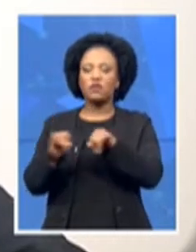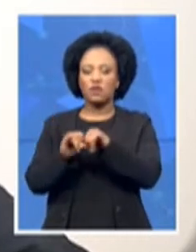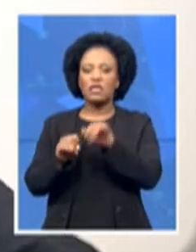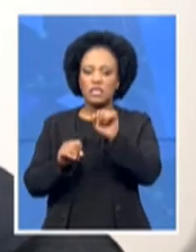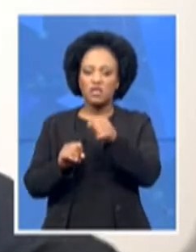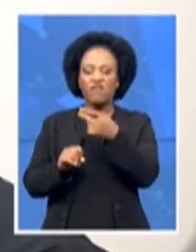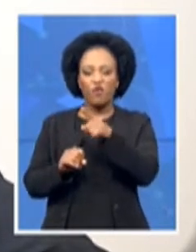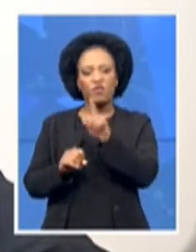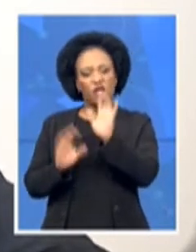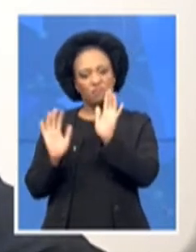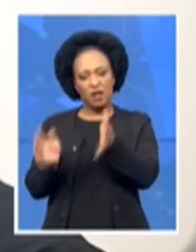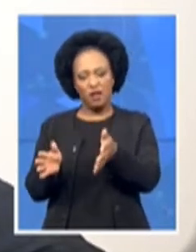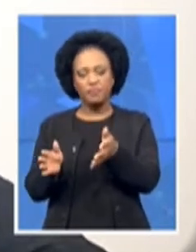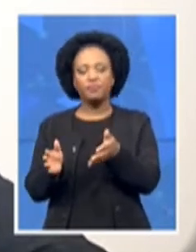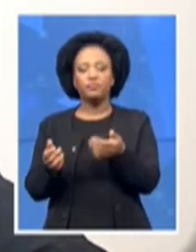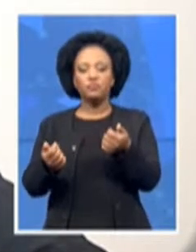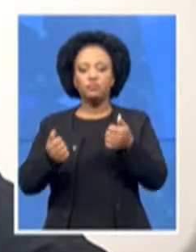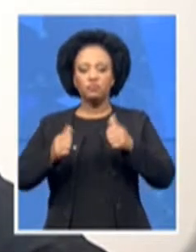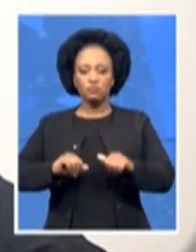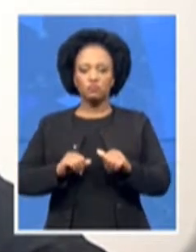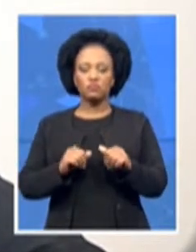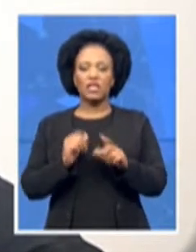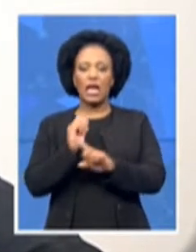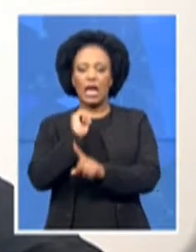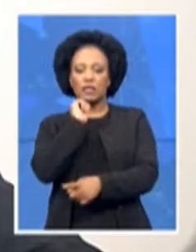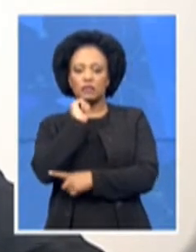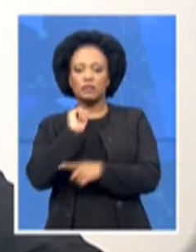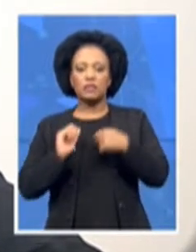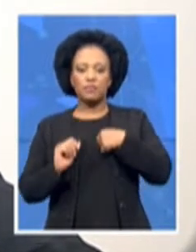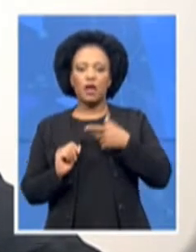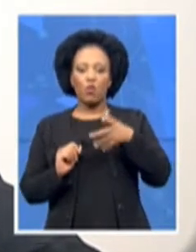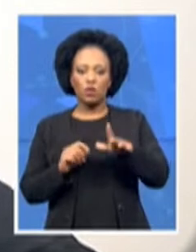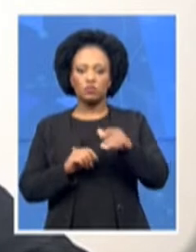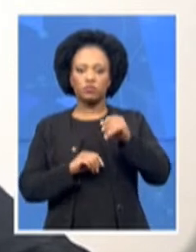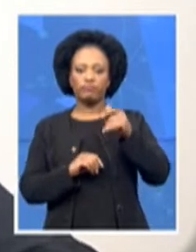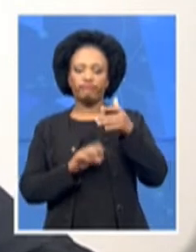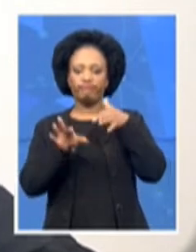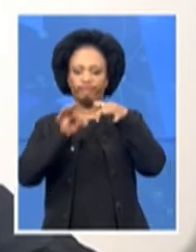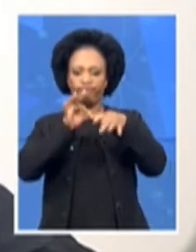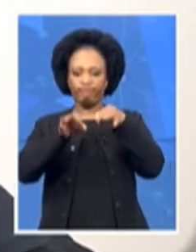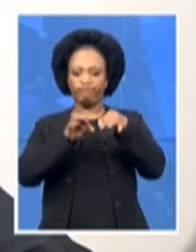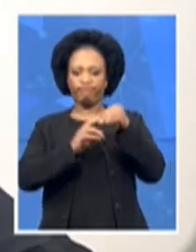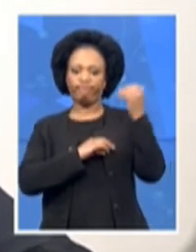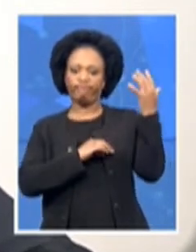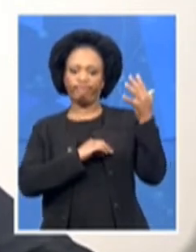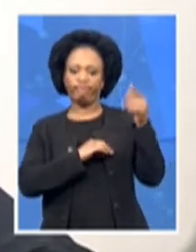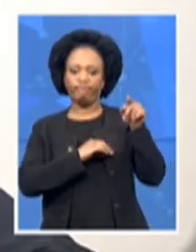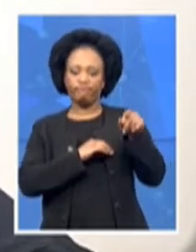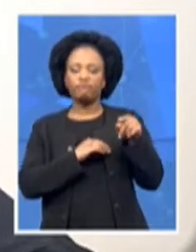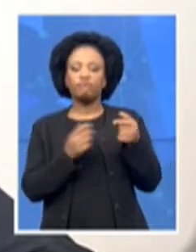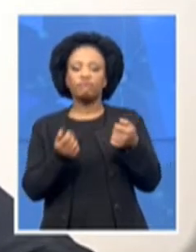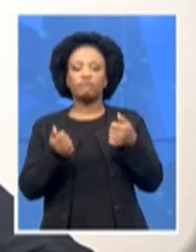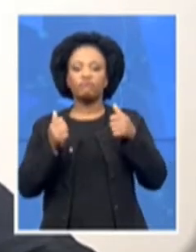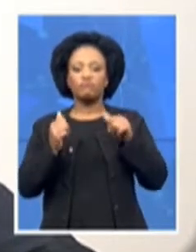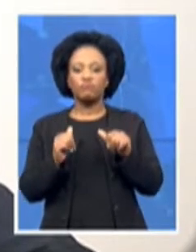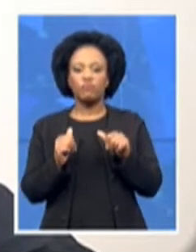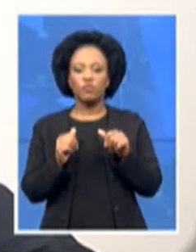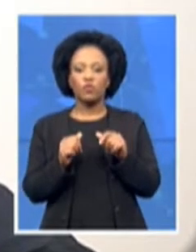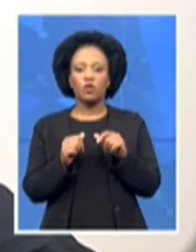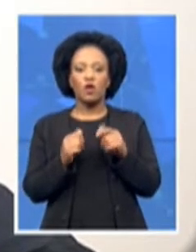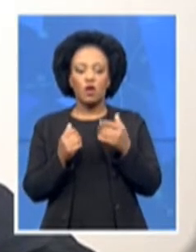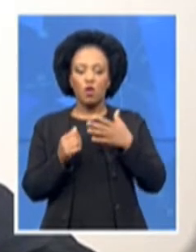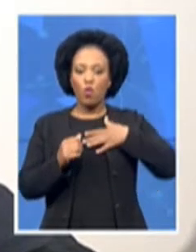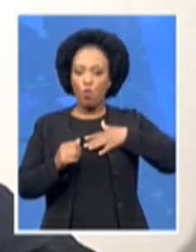also been talked about, we'll be aware that our current approach is to vaccinate adults. Mm-hmm.